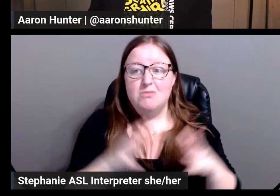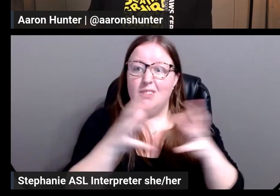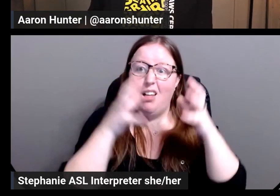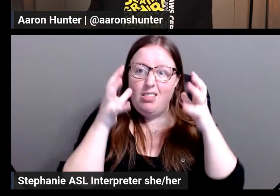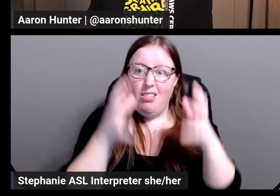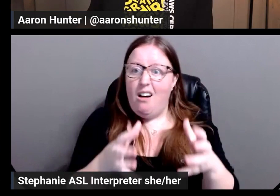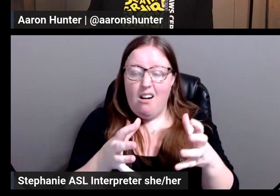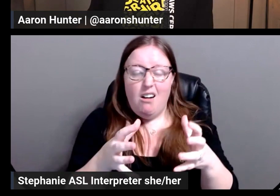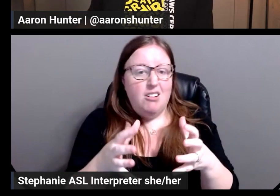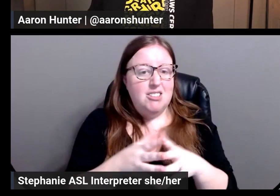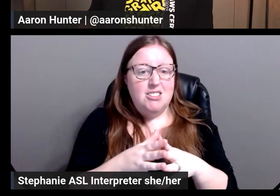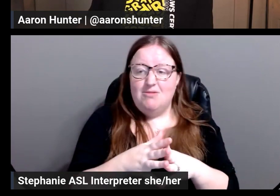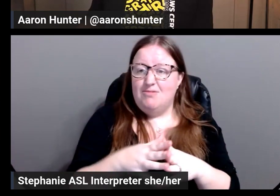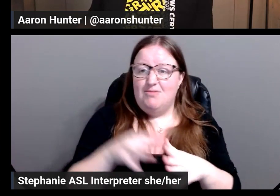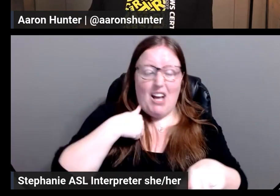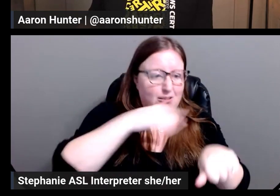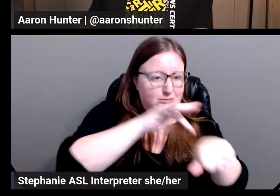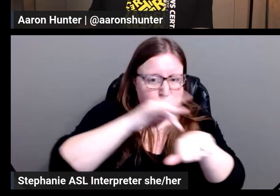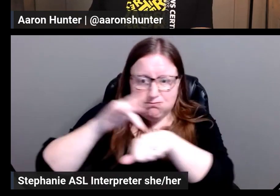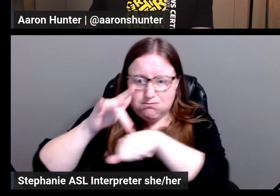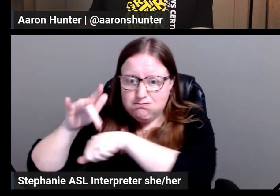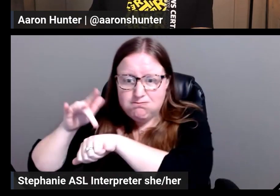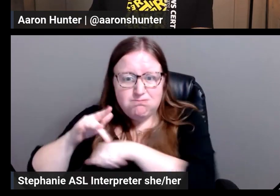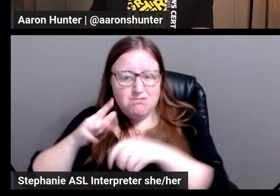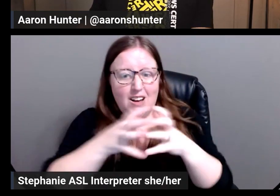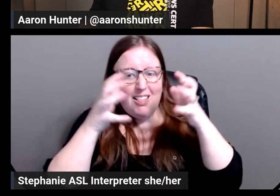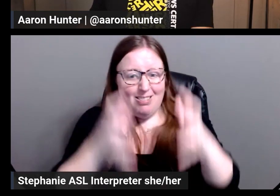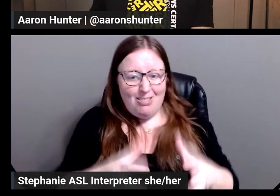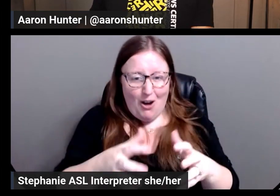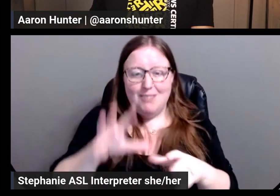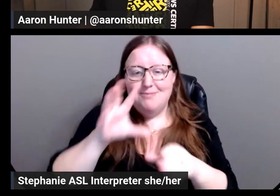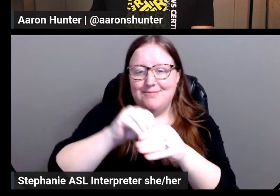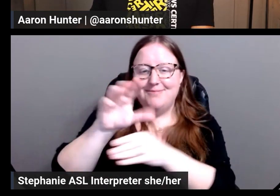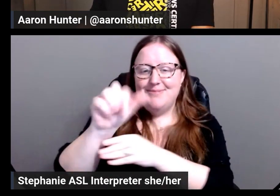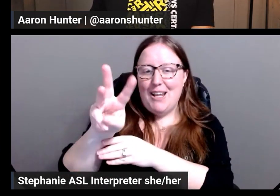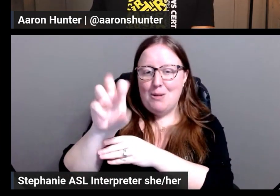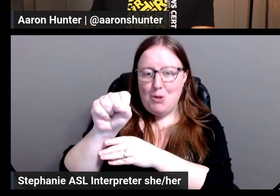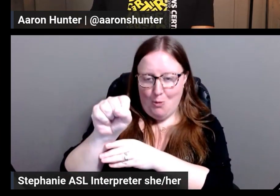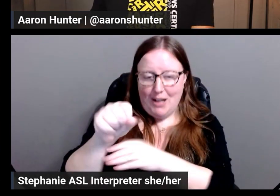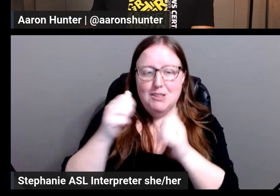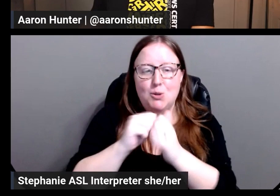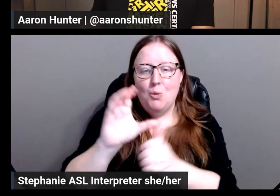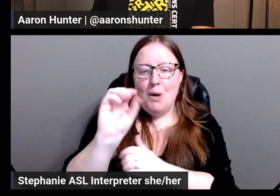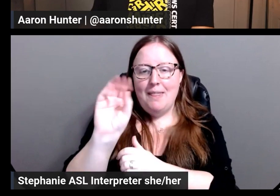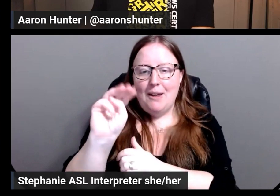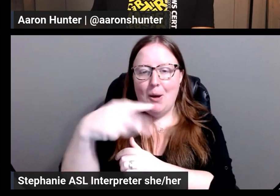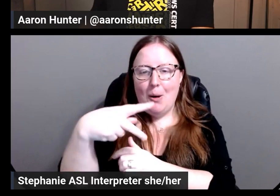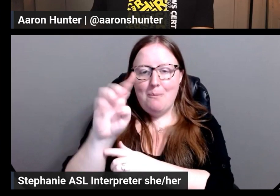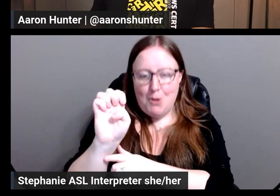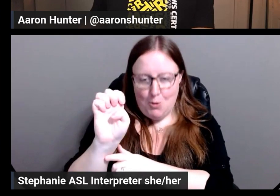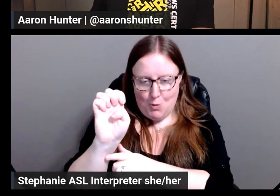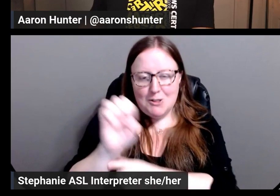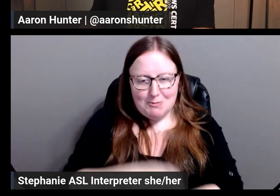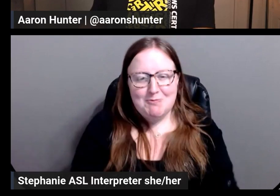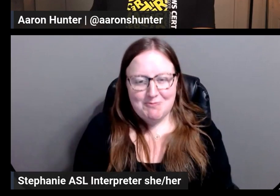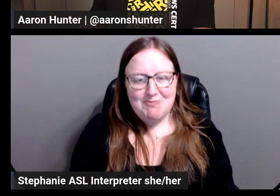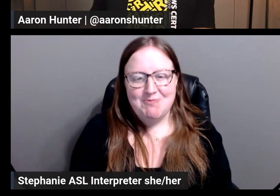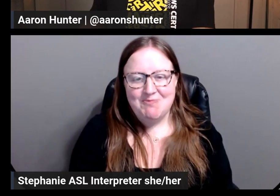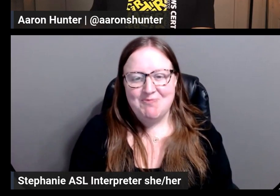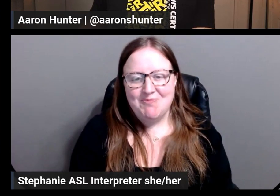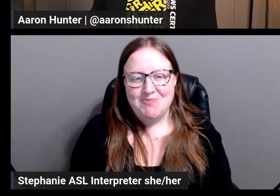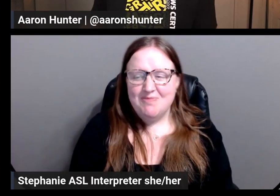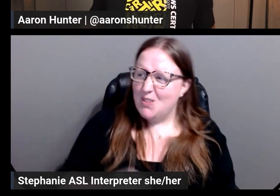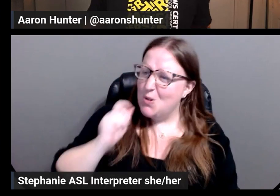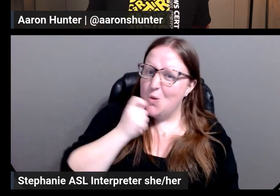of I've had my fingers in a lot of different places inside of compute in AWS.